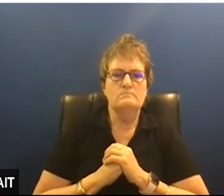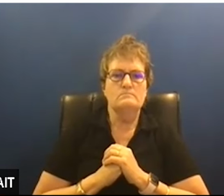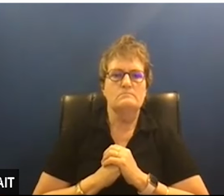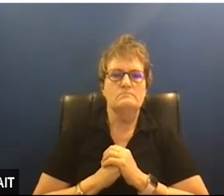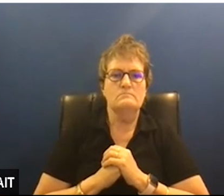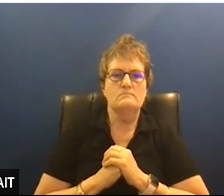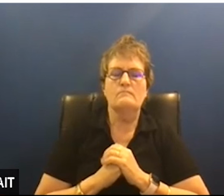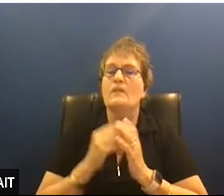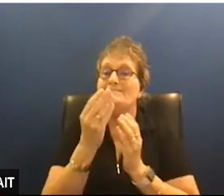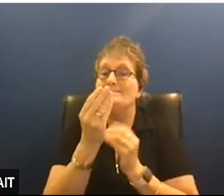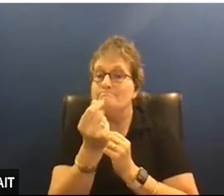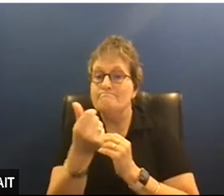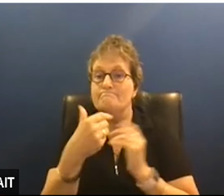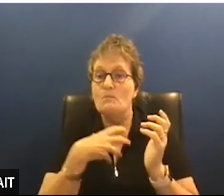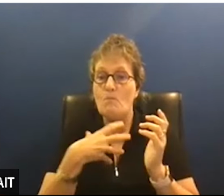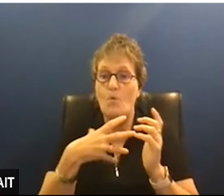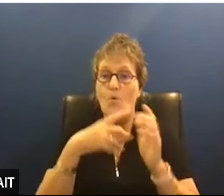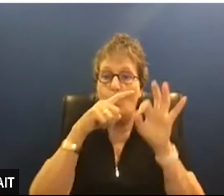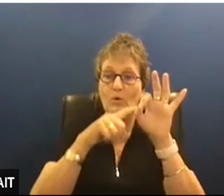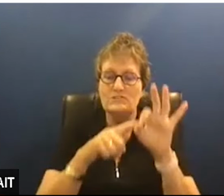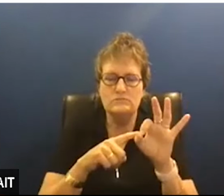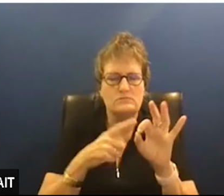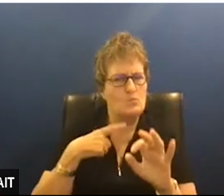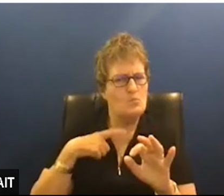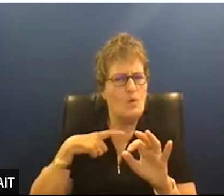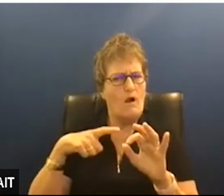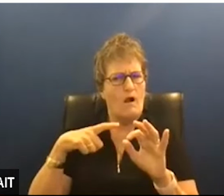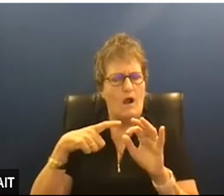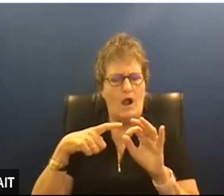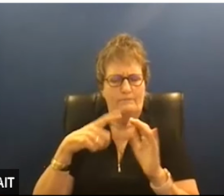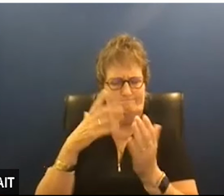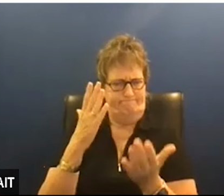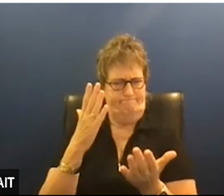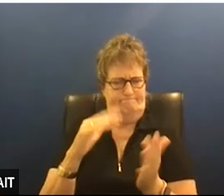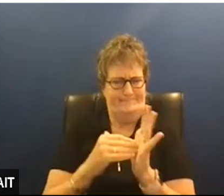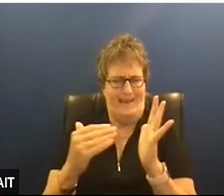Some more questions. So why do you think the current UNSW systems have not